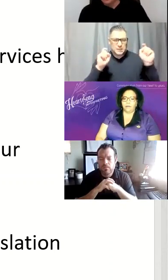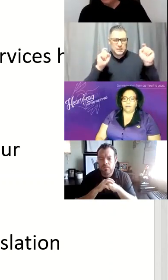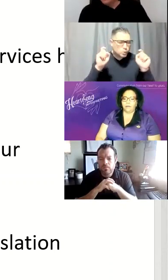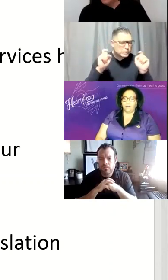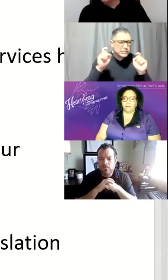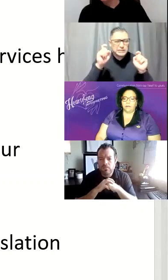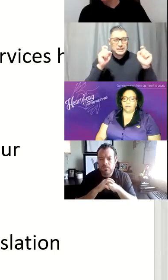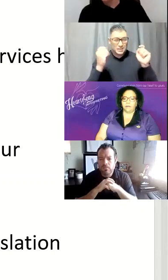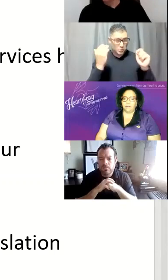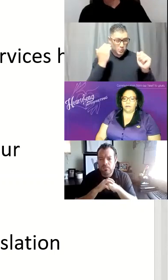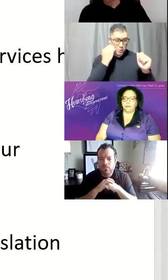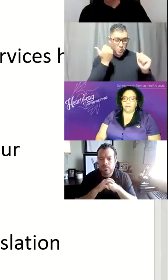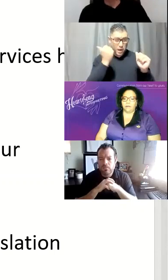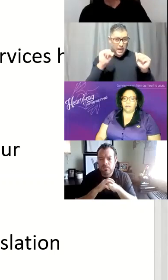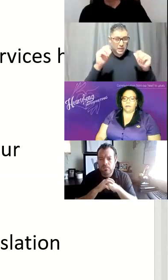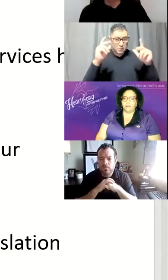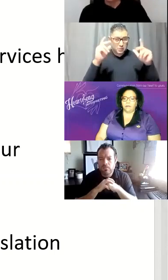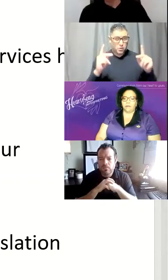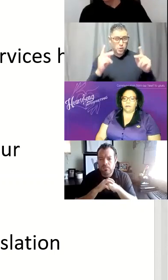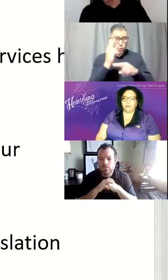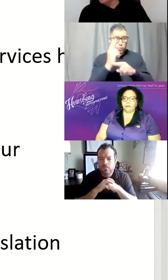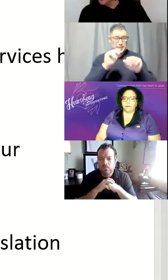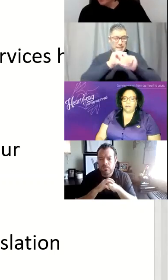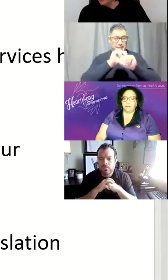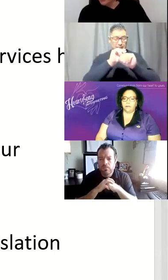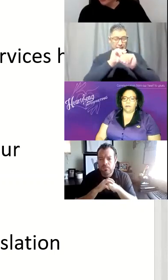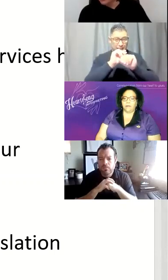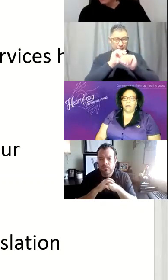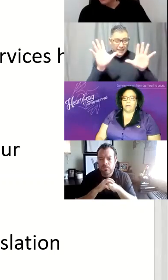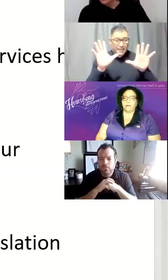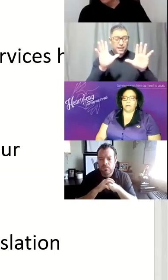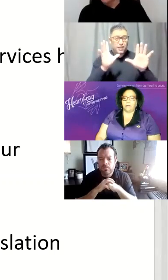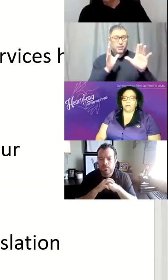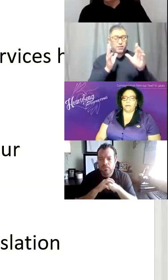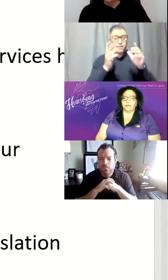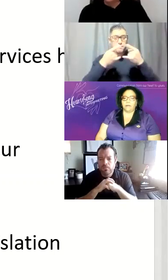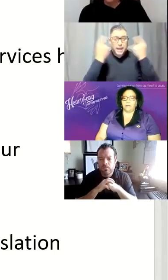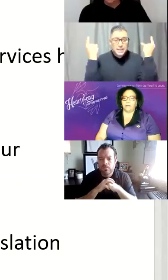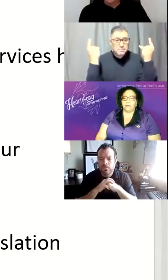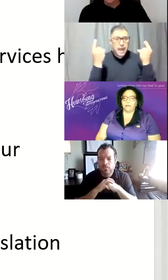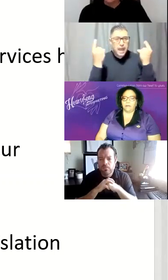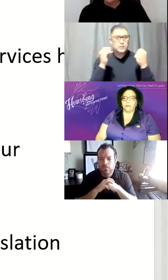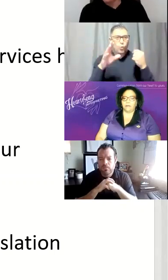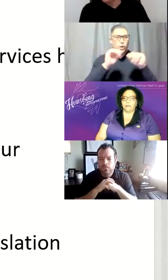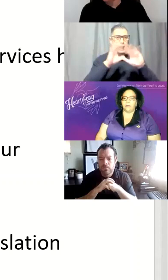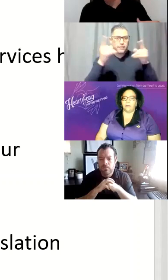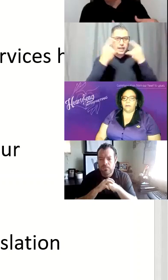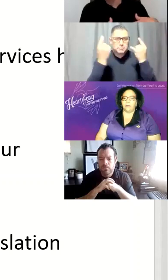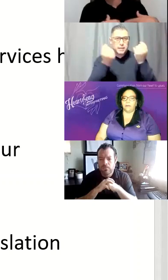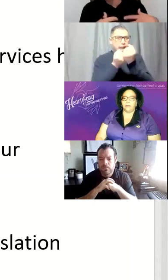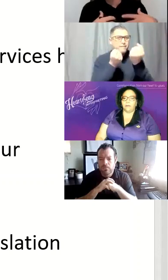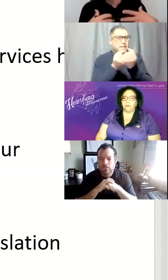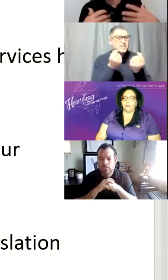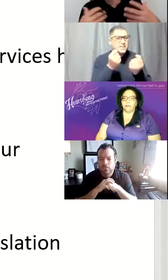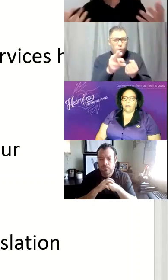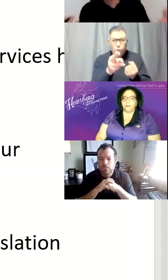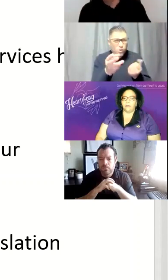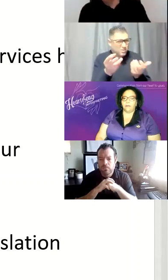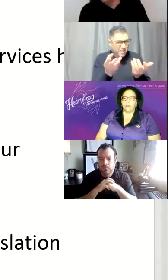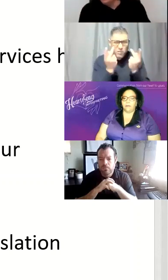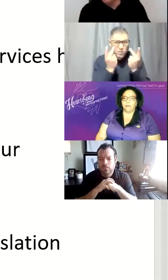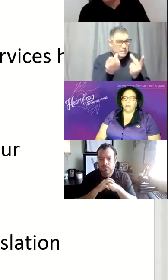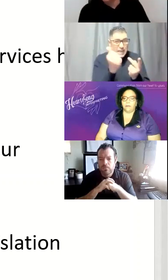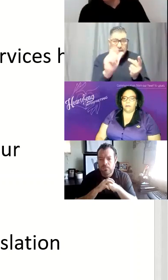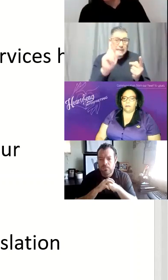aware of anybody using clear face mask or has advocated for the use of clear face mask, or have you seen any